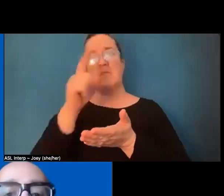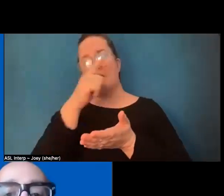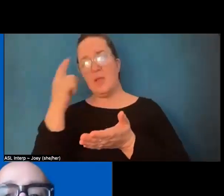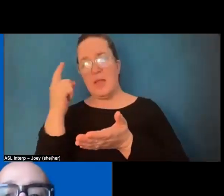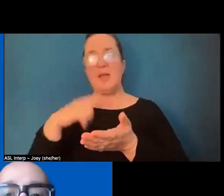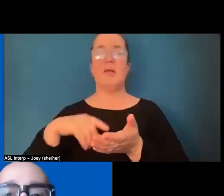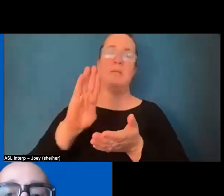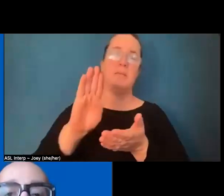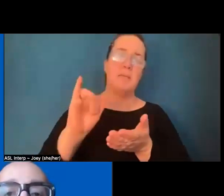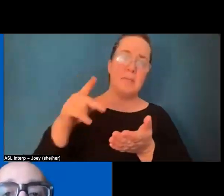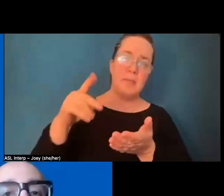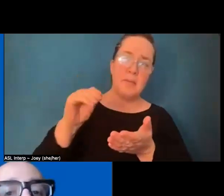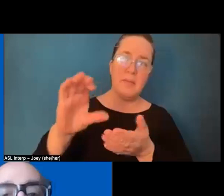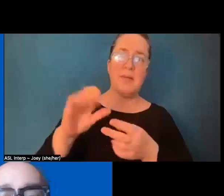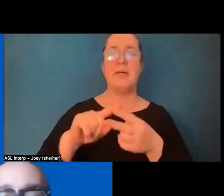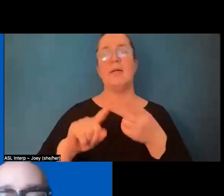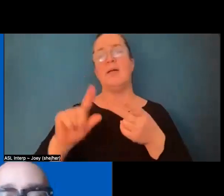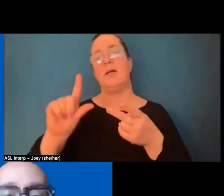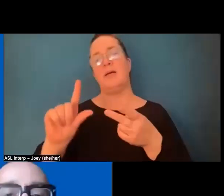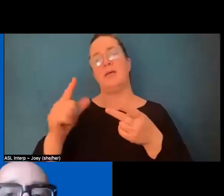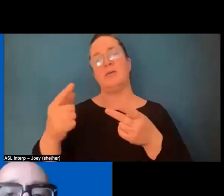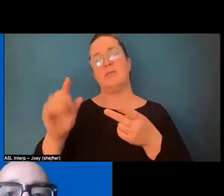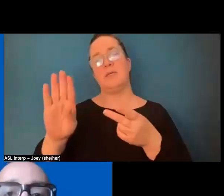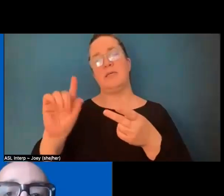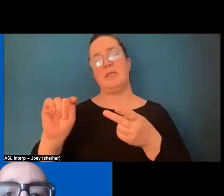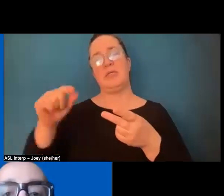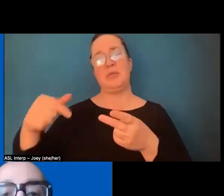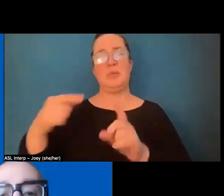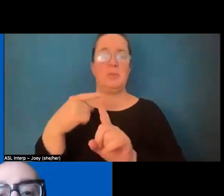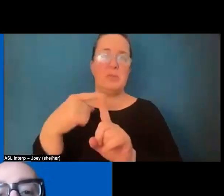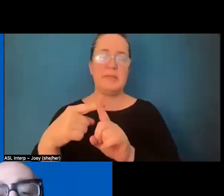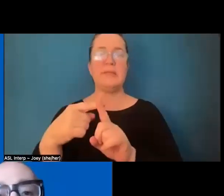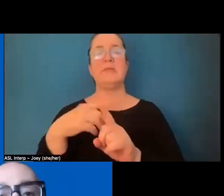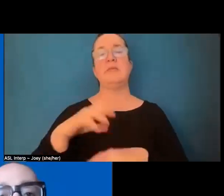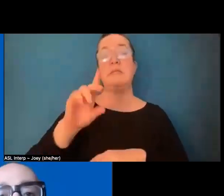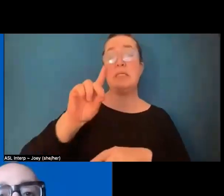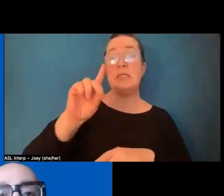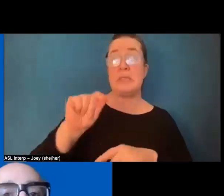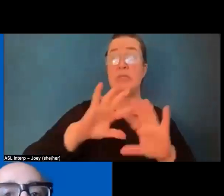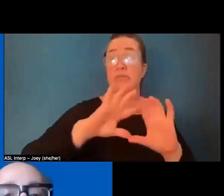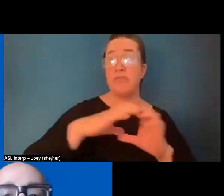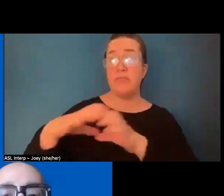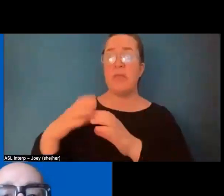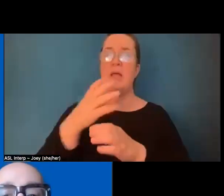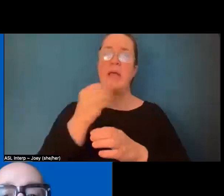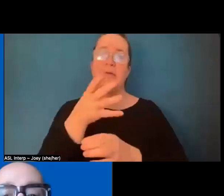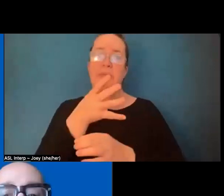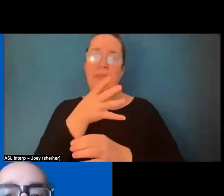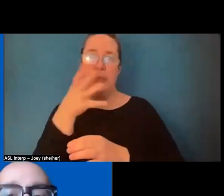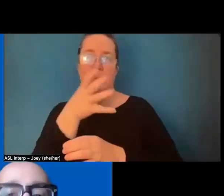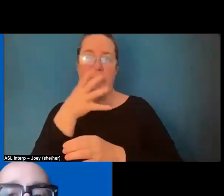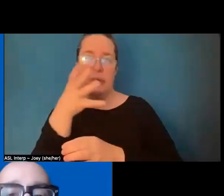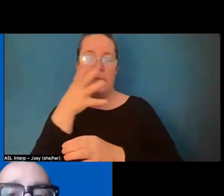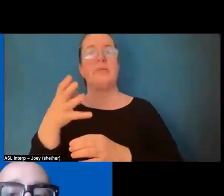LGBTQ+, people with disabilities, and rural populations. Our community advisory panel is made up of a